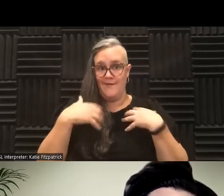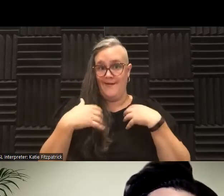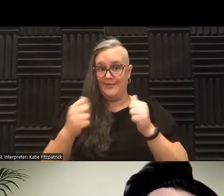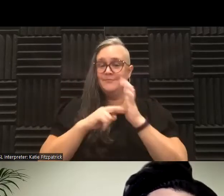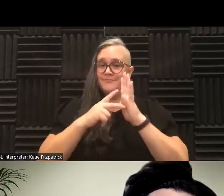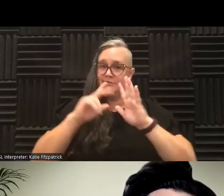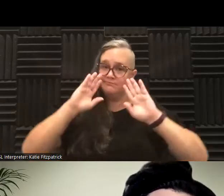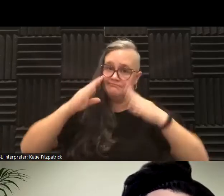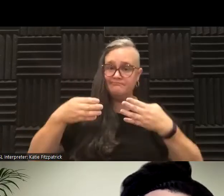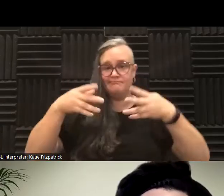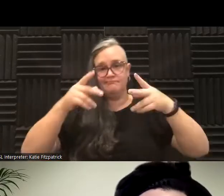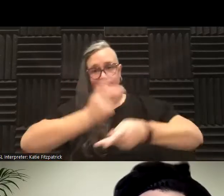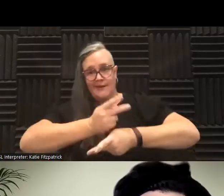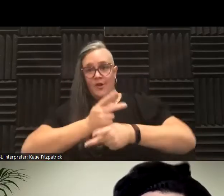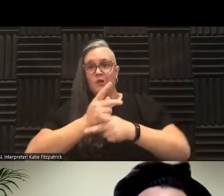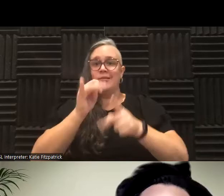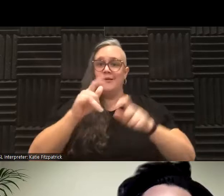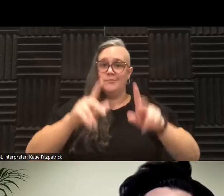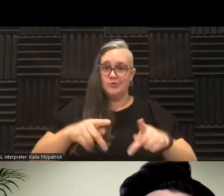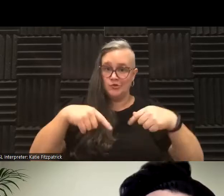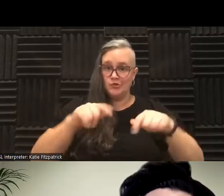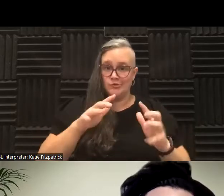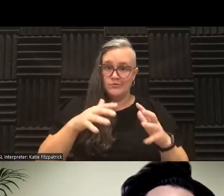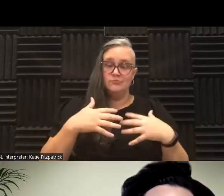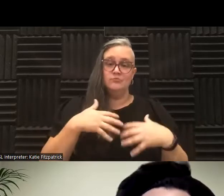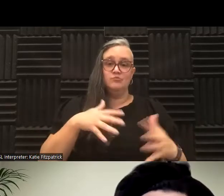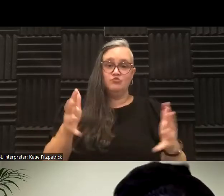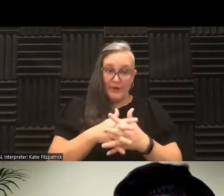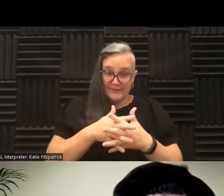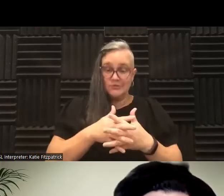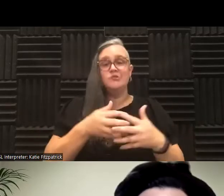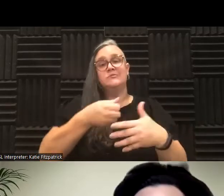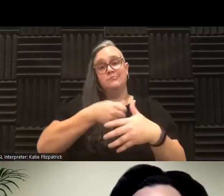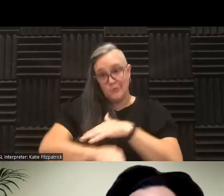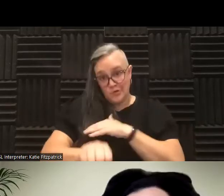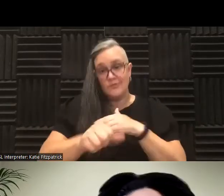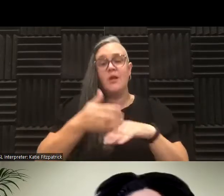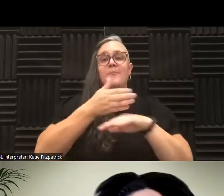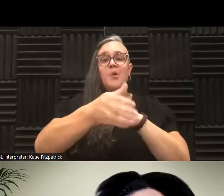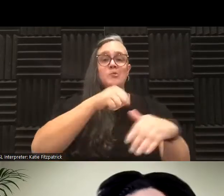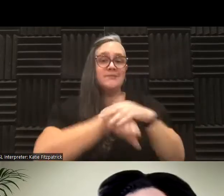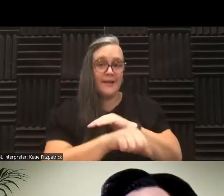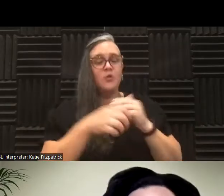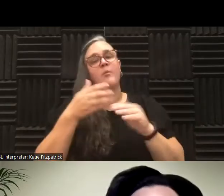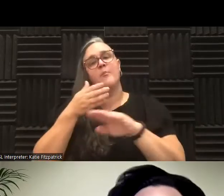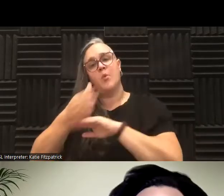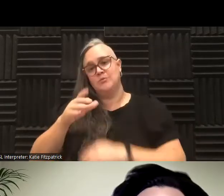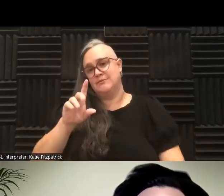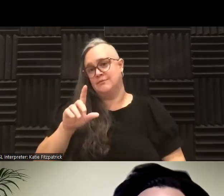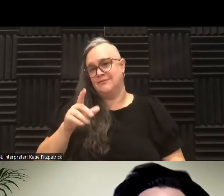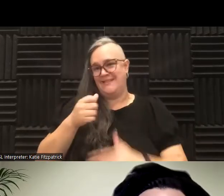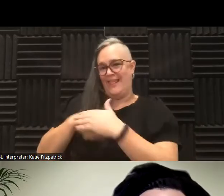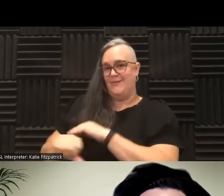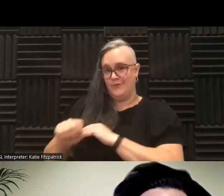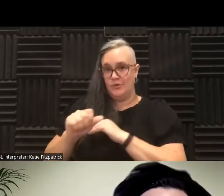and care of an individual during pregnancy, childbirth, and postnatal or post-delivery period.